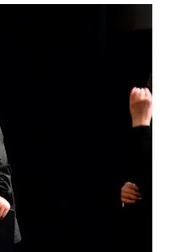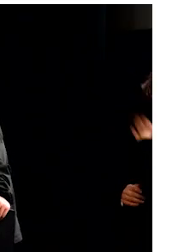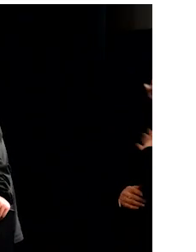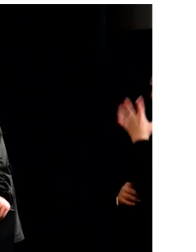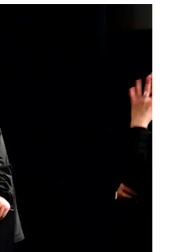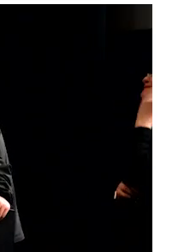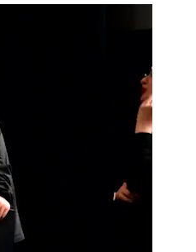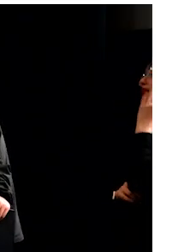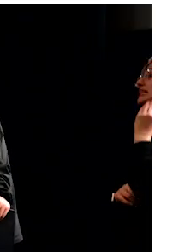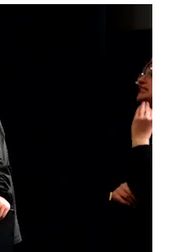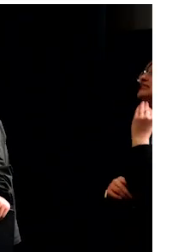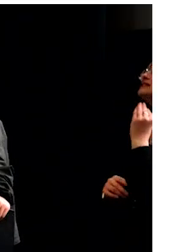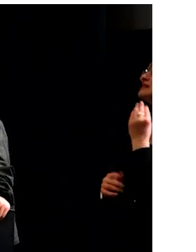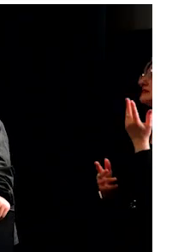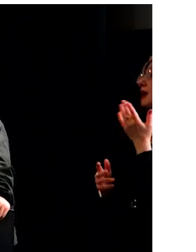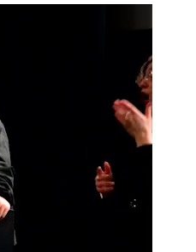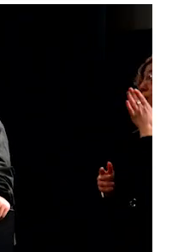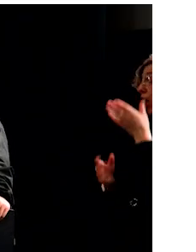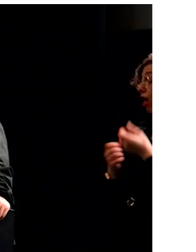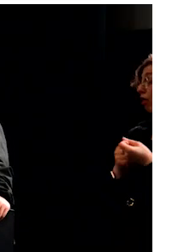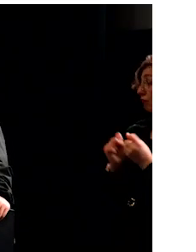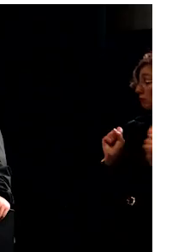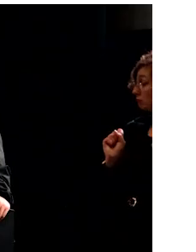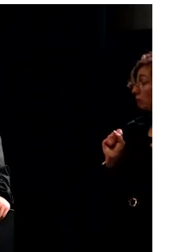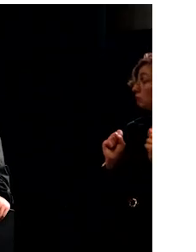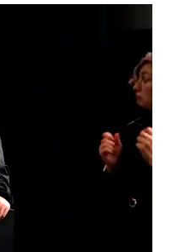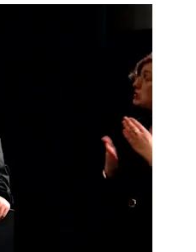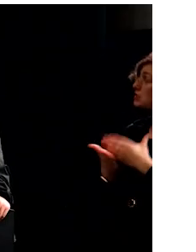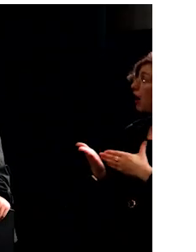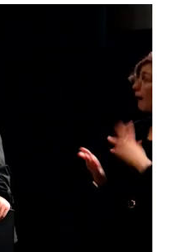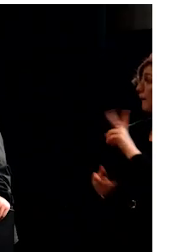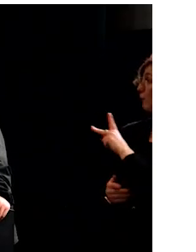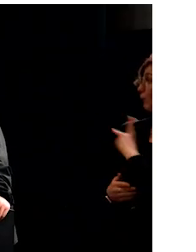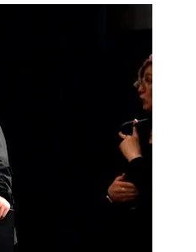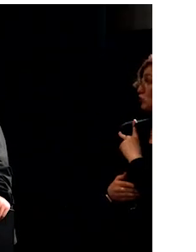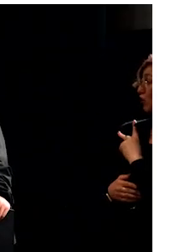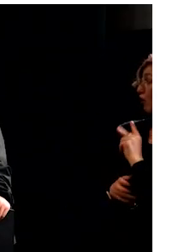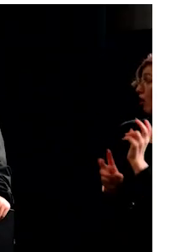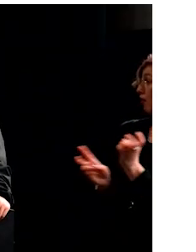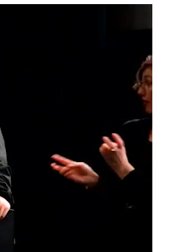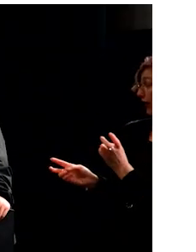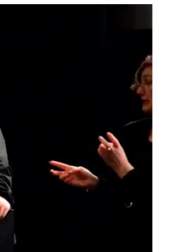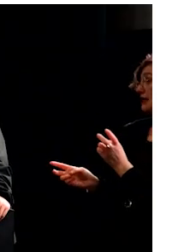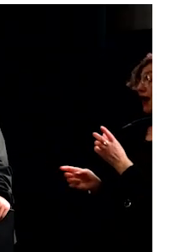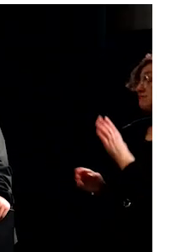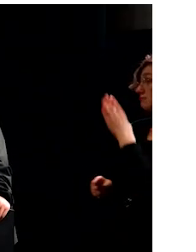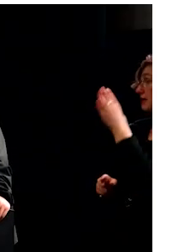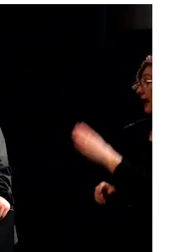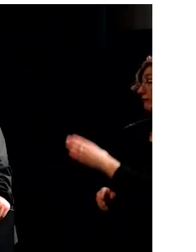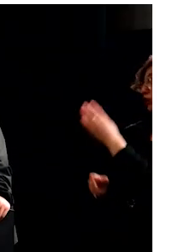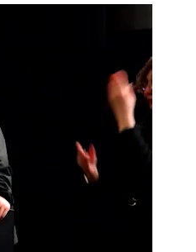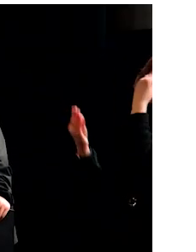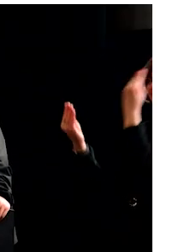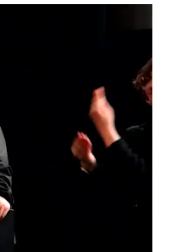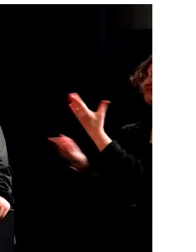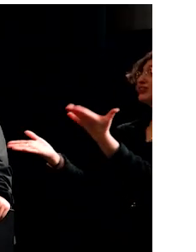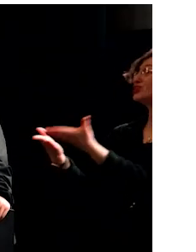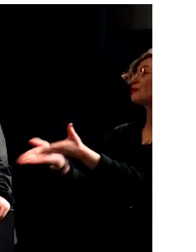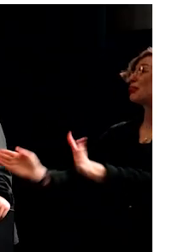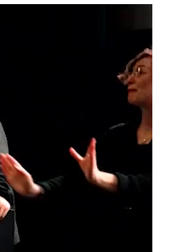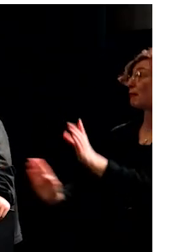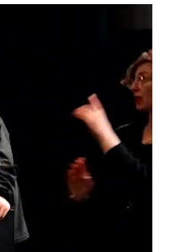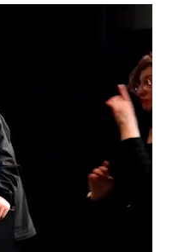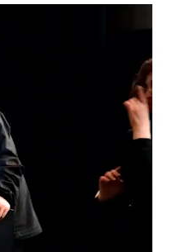experiences. I'll be opening up about some personal things I actually haven't shared publicly before. So I'll